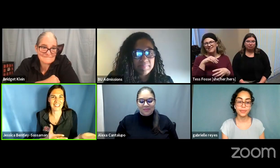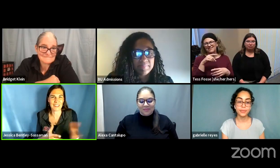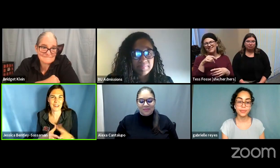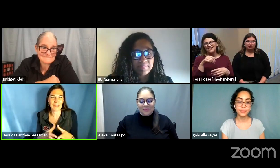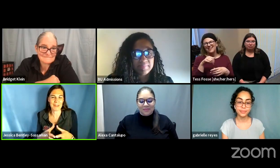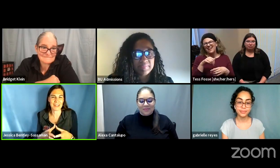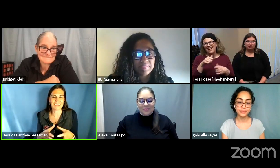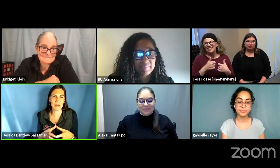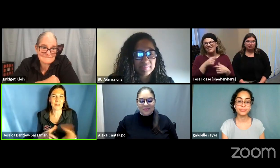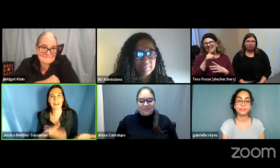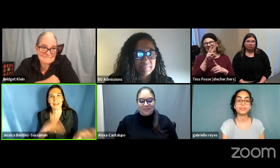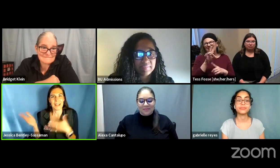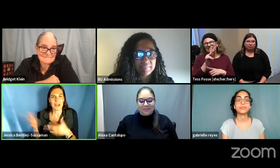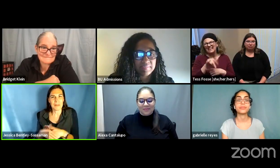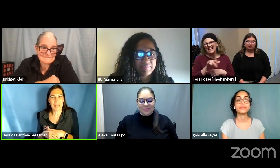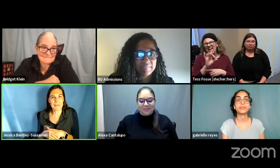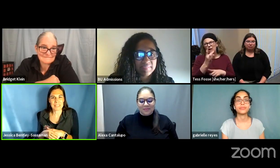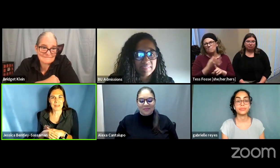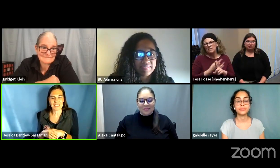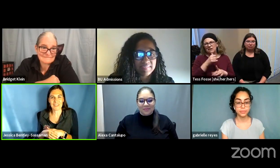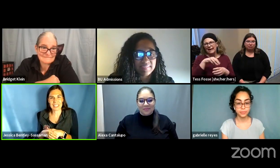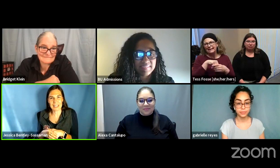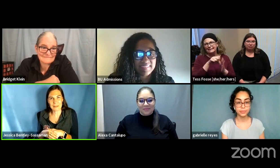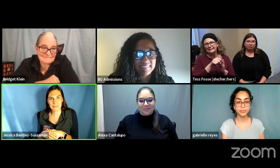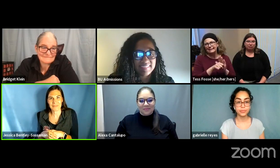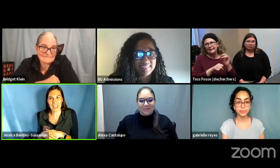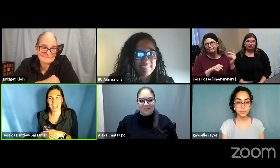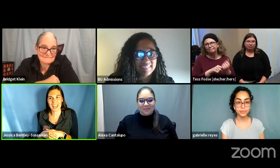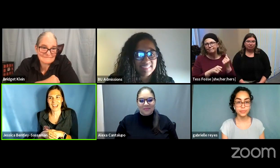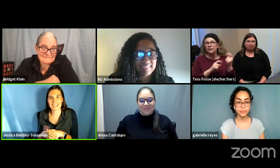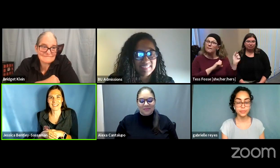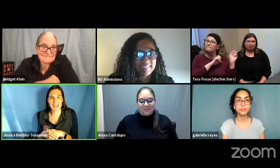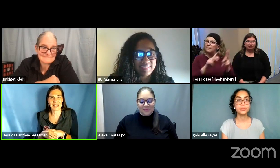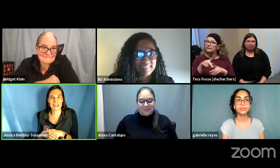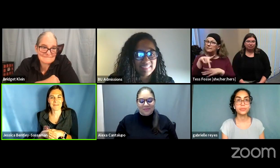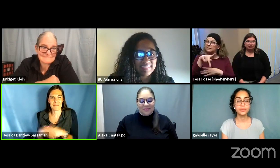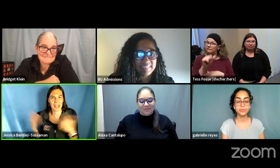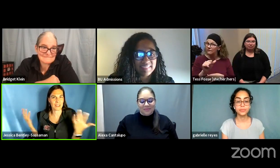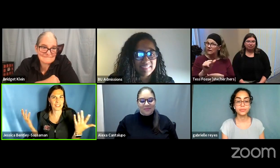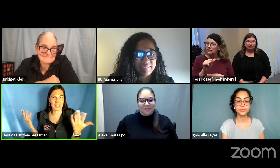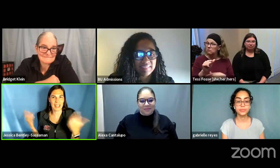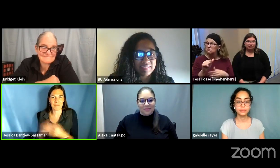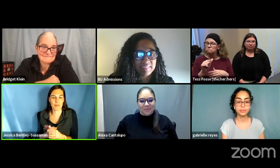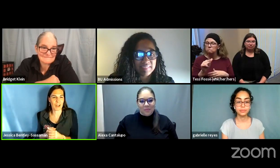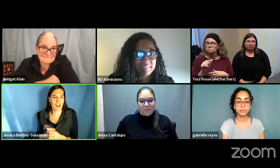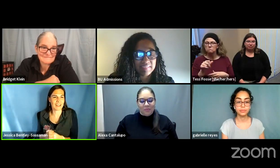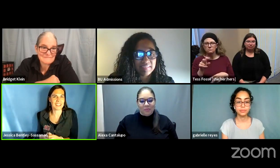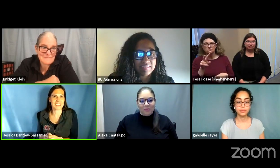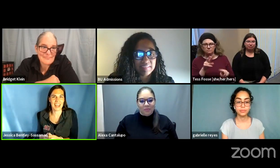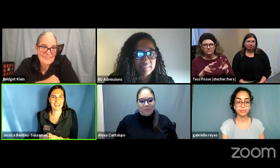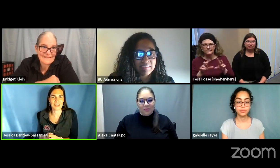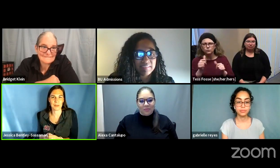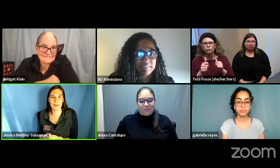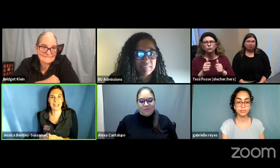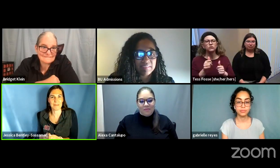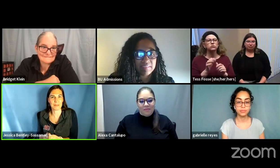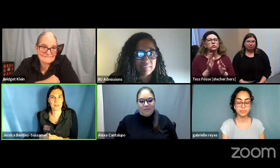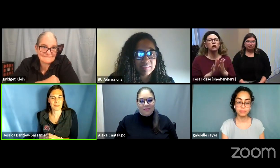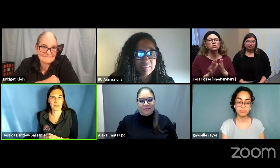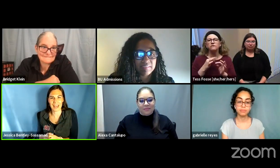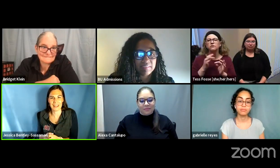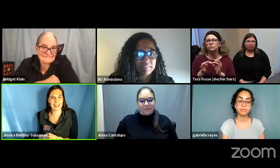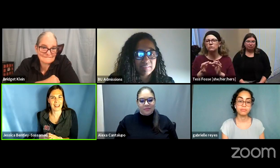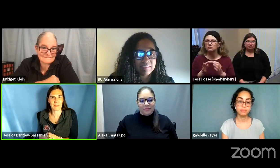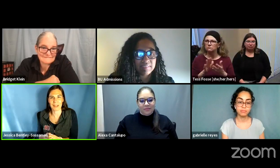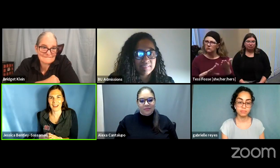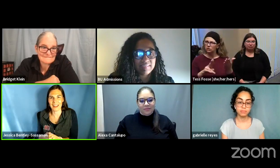in Kentucky for 8 months. So I came back to Pennsylvania and I looked at what colleges had interpreting and